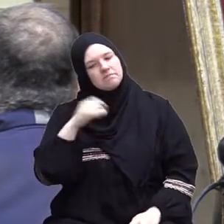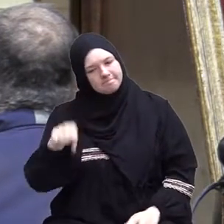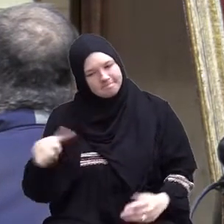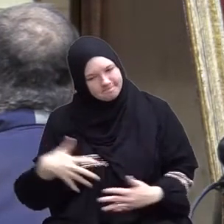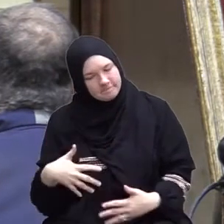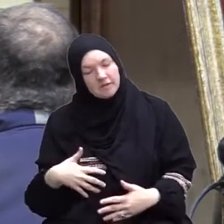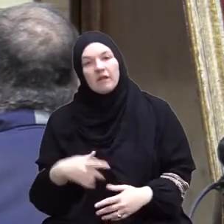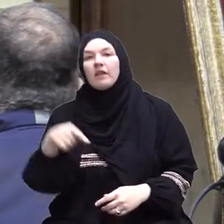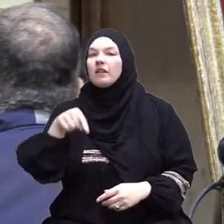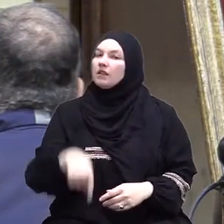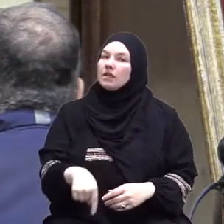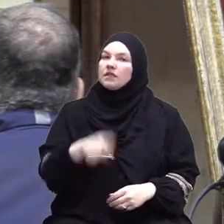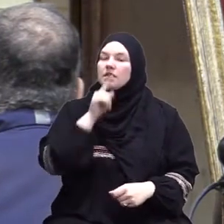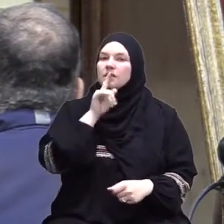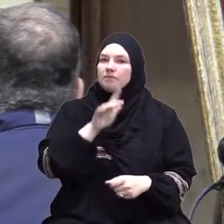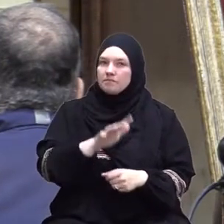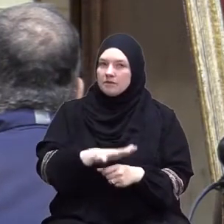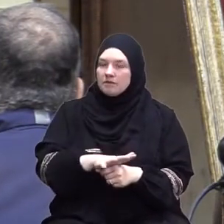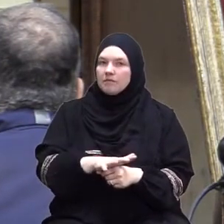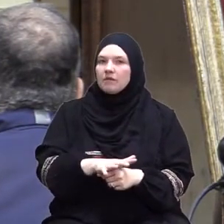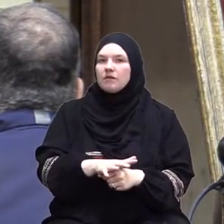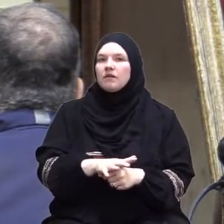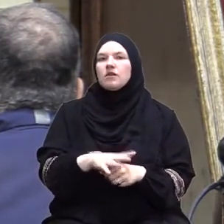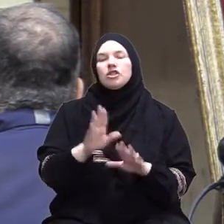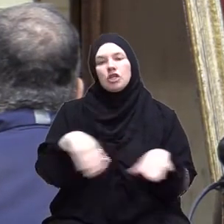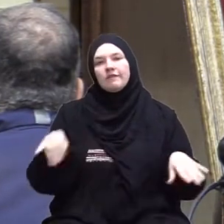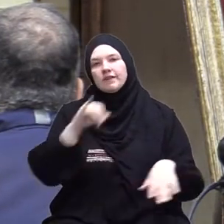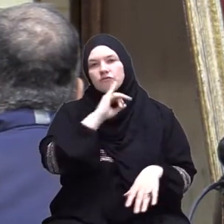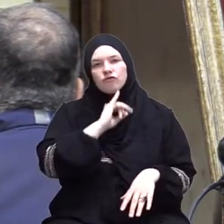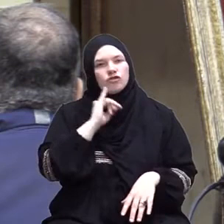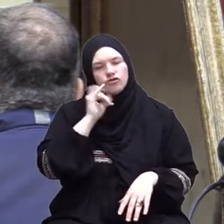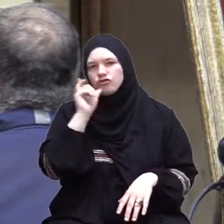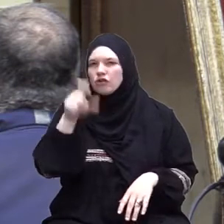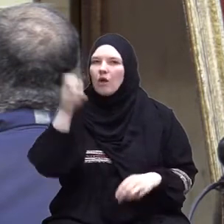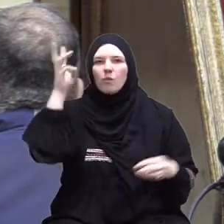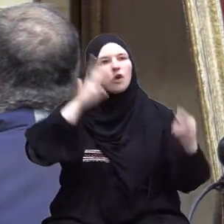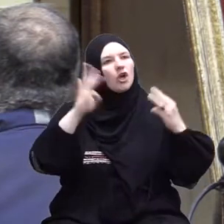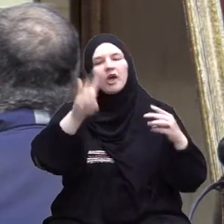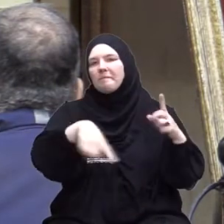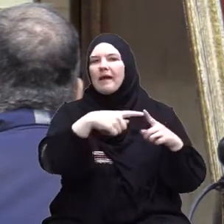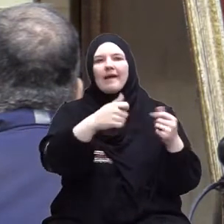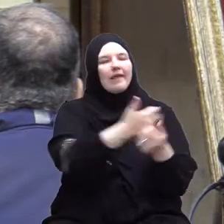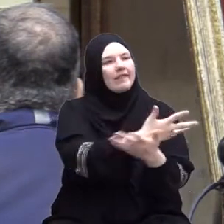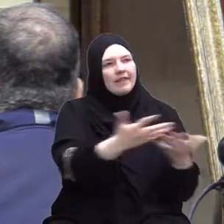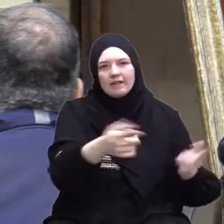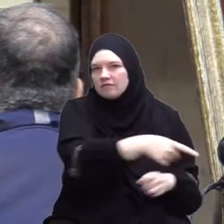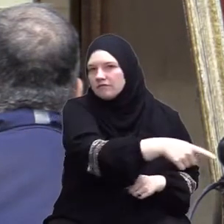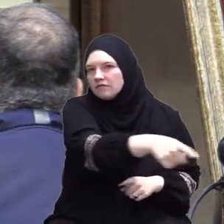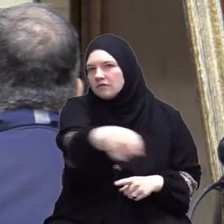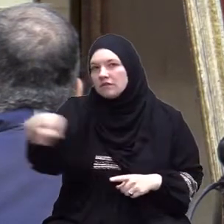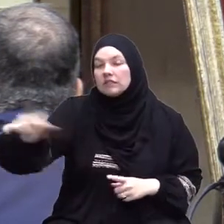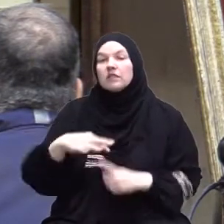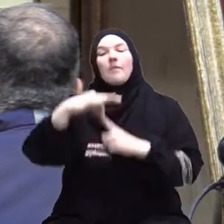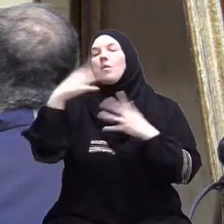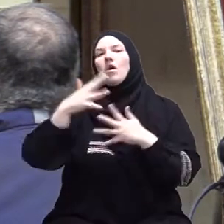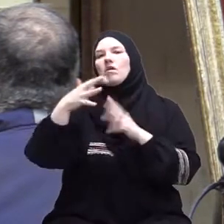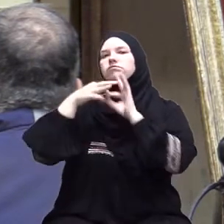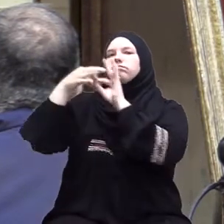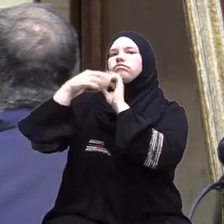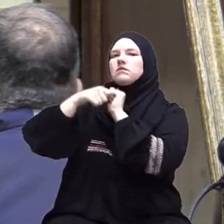this commitment means that the children of Israel should not worry about anything but their relationship with